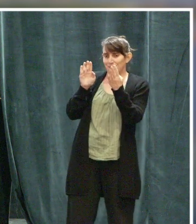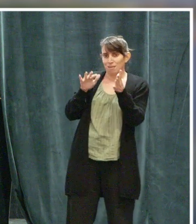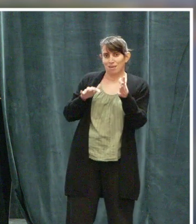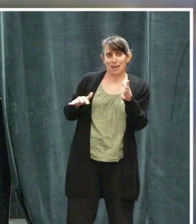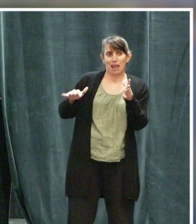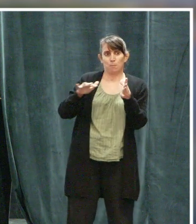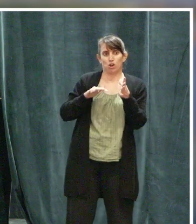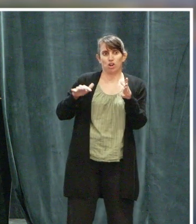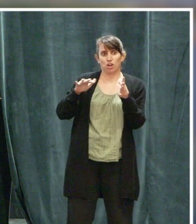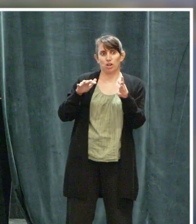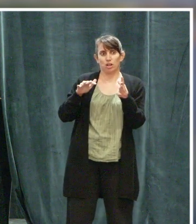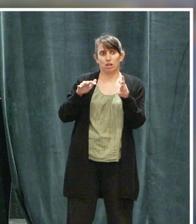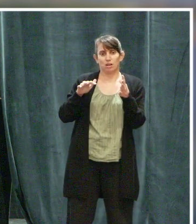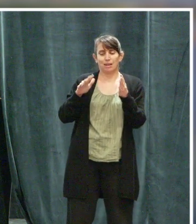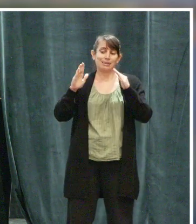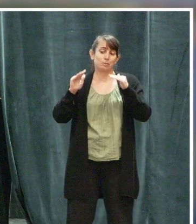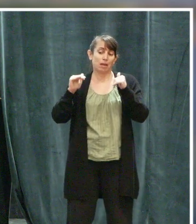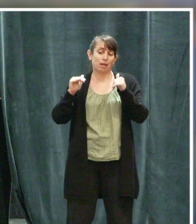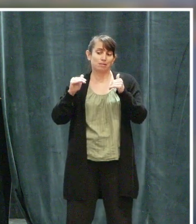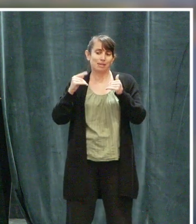of something that comes decades from now.